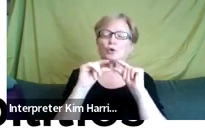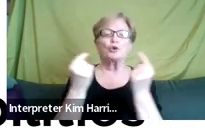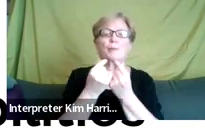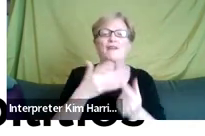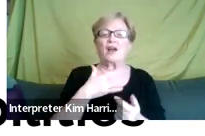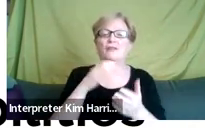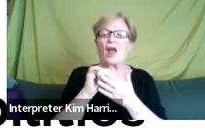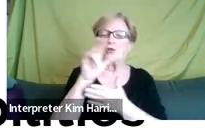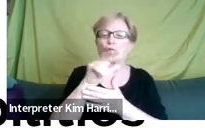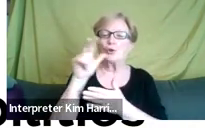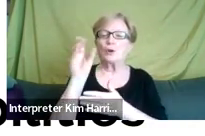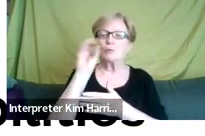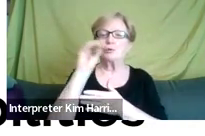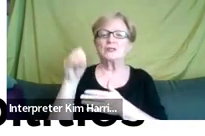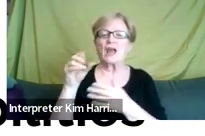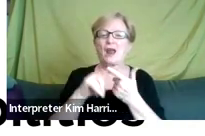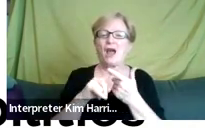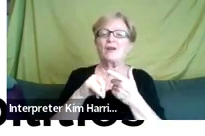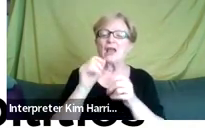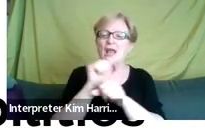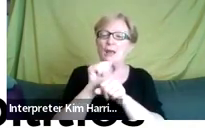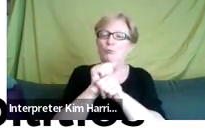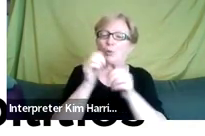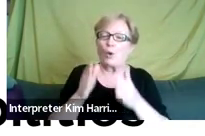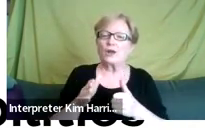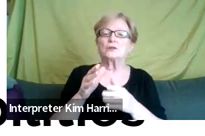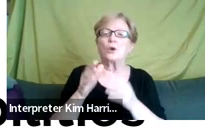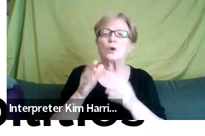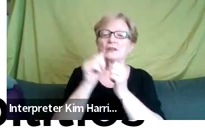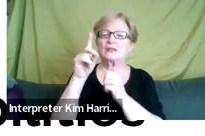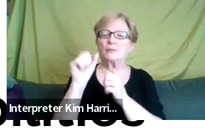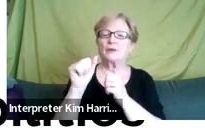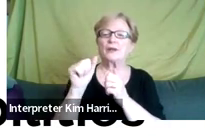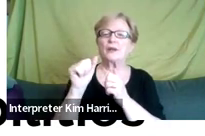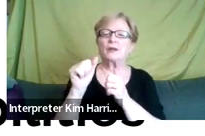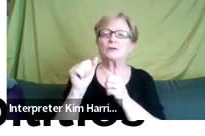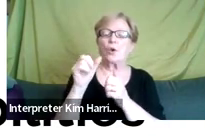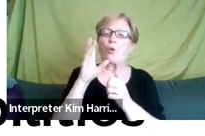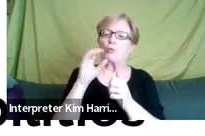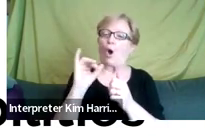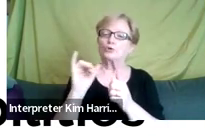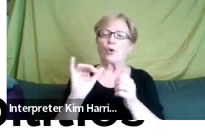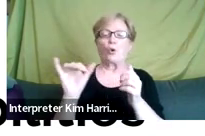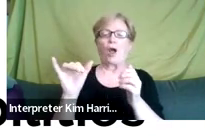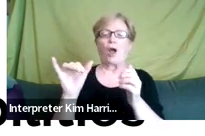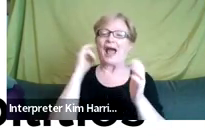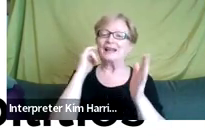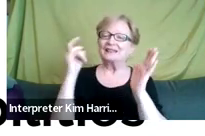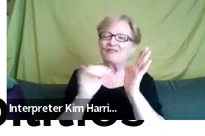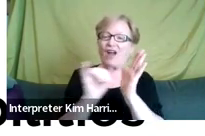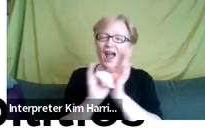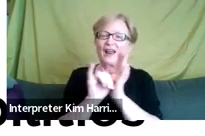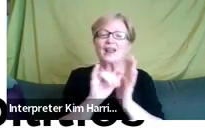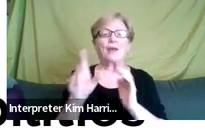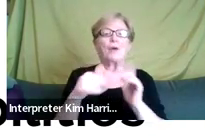of employees with disabilities were identified as BIPOC, which is Black, Indigenous and people of